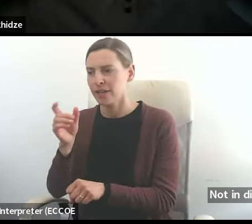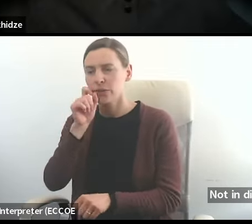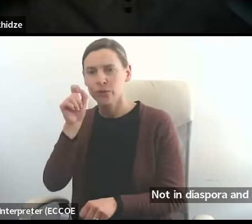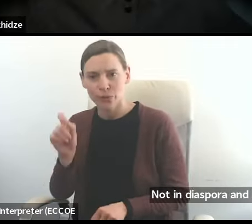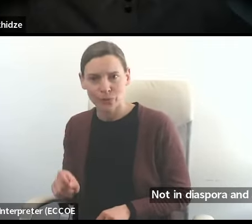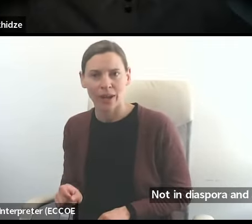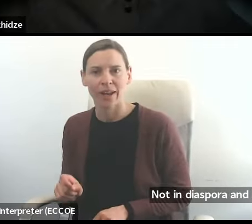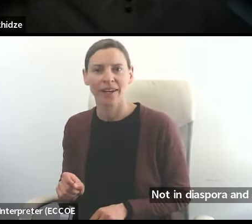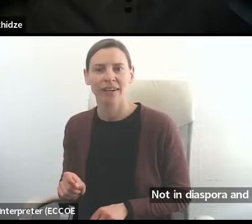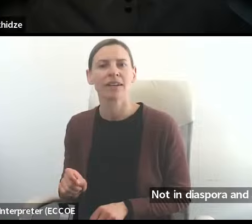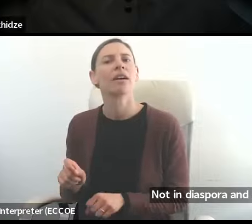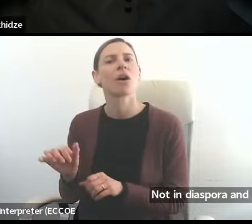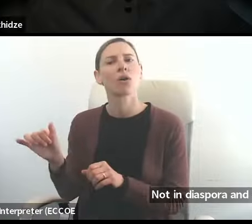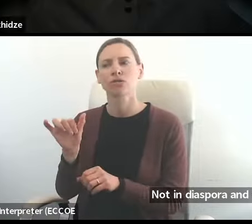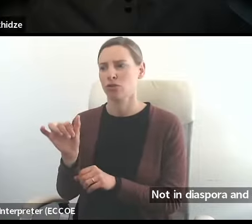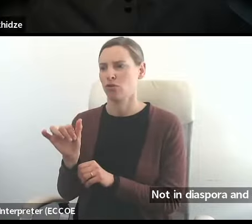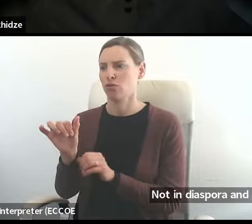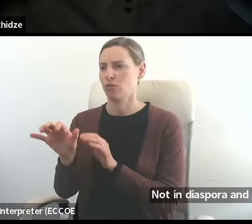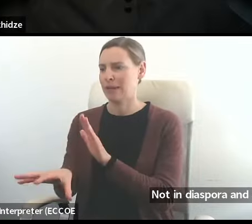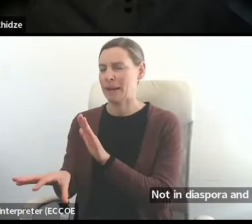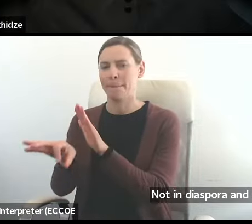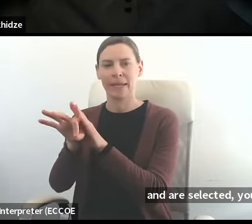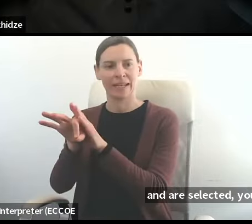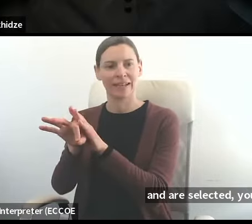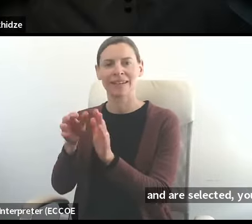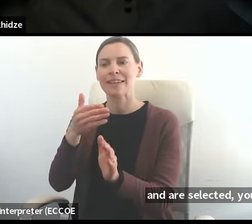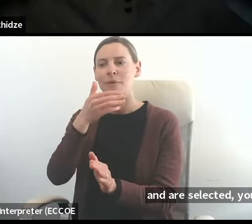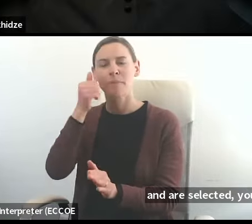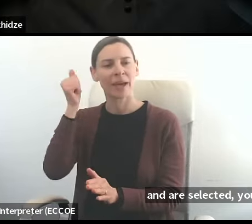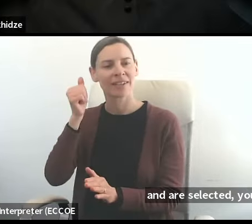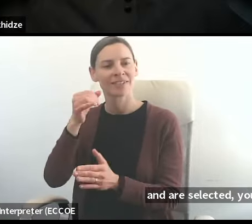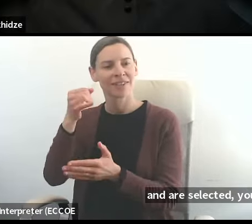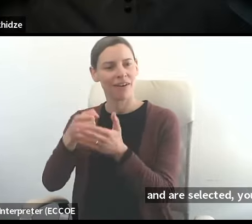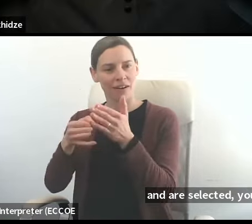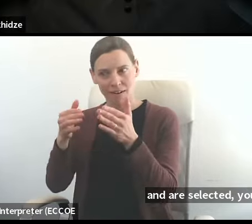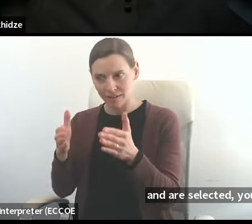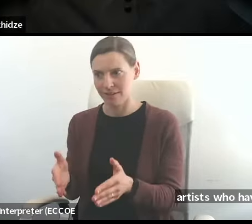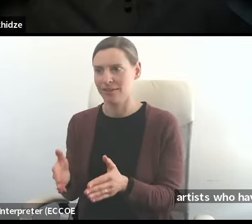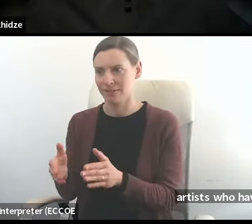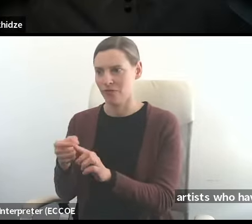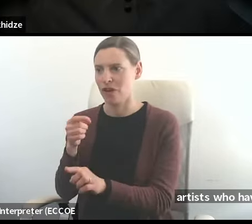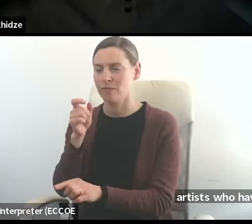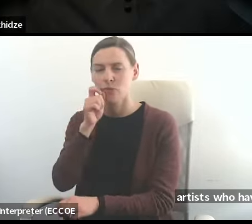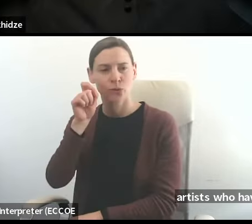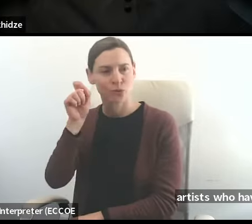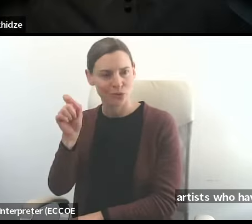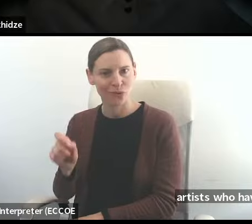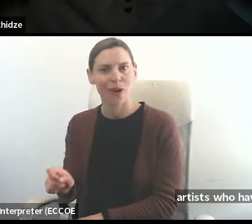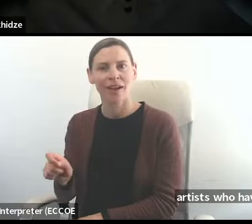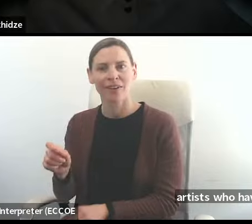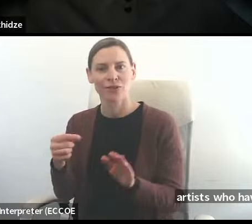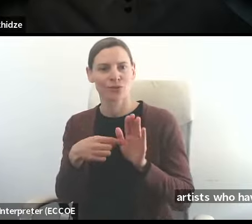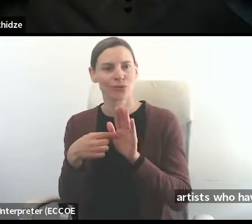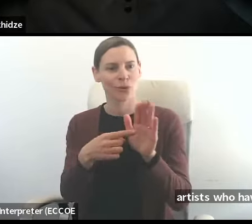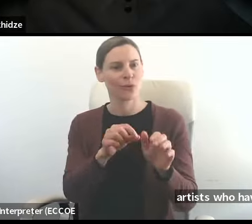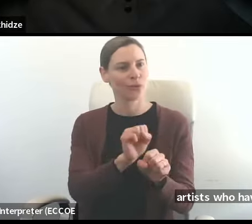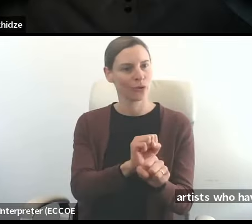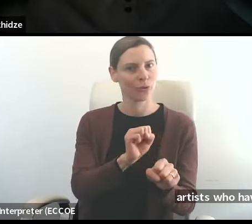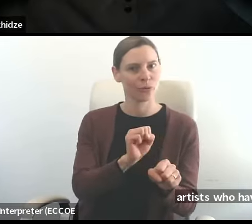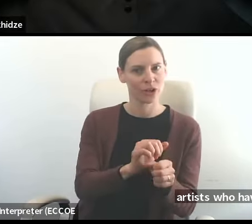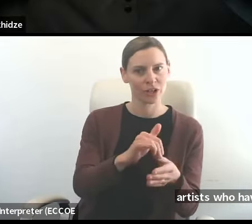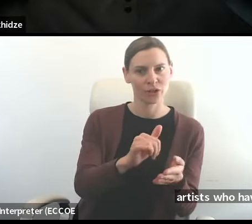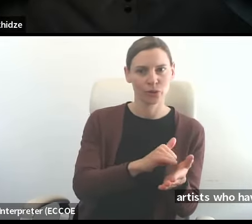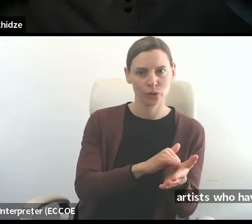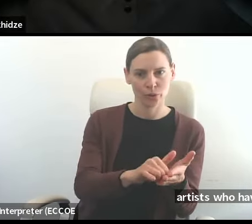selected, you know, from the group of the best artists who have a little bit of international recognition in the West. And actually, when I was doing